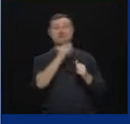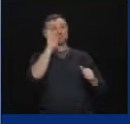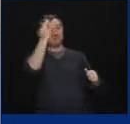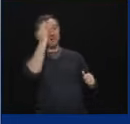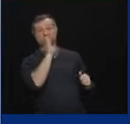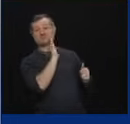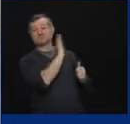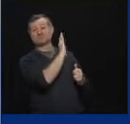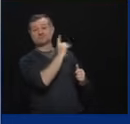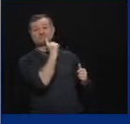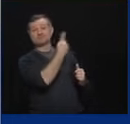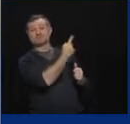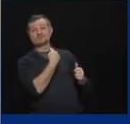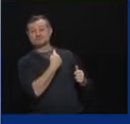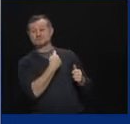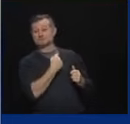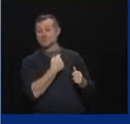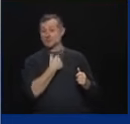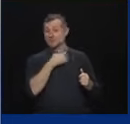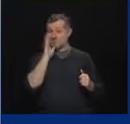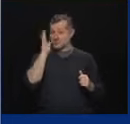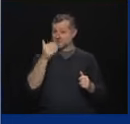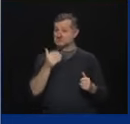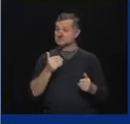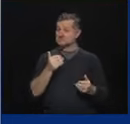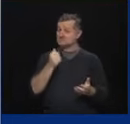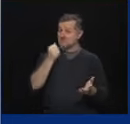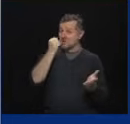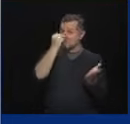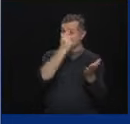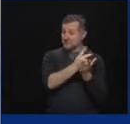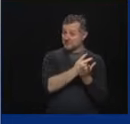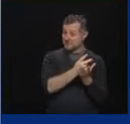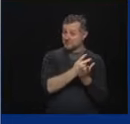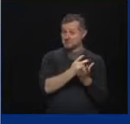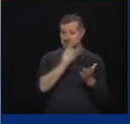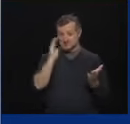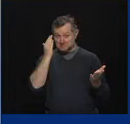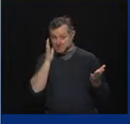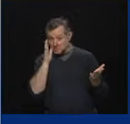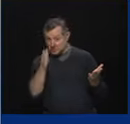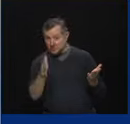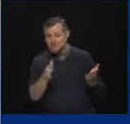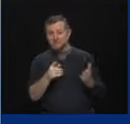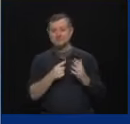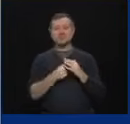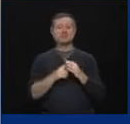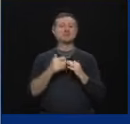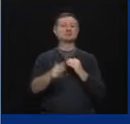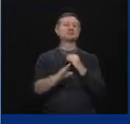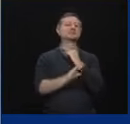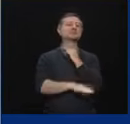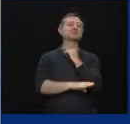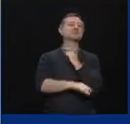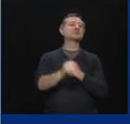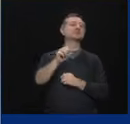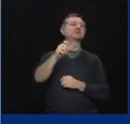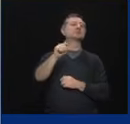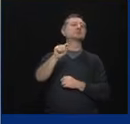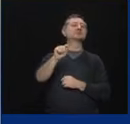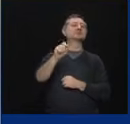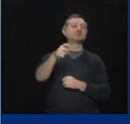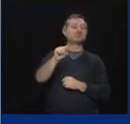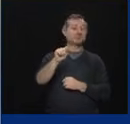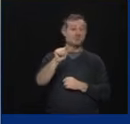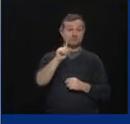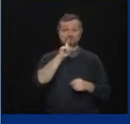they are on track to approve booster shots for people beginning on September 20th. If they approve it, we'll be ready. And I